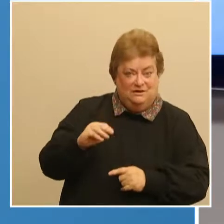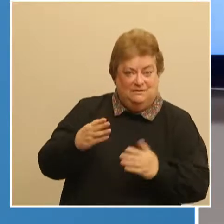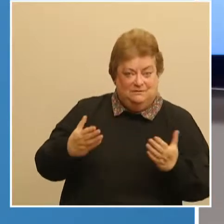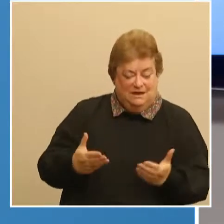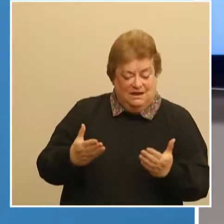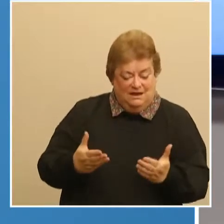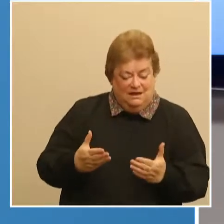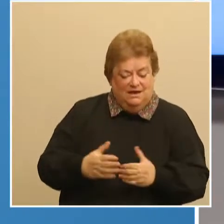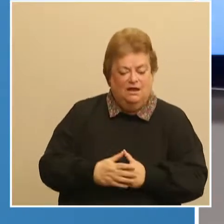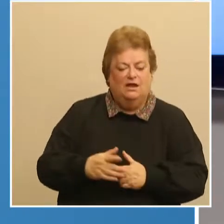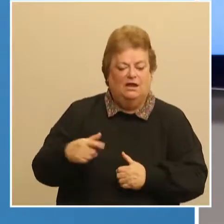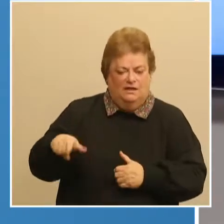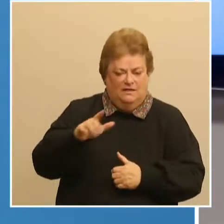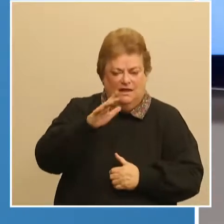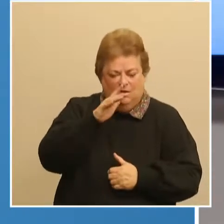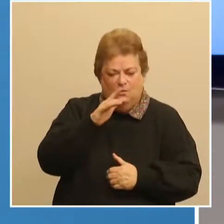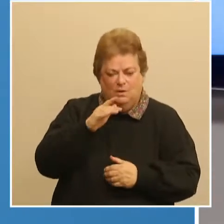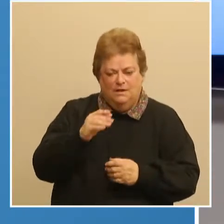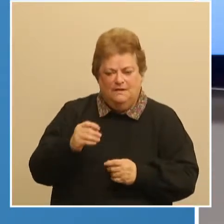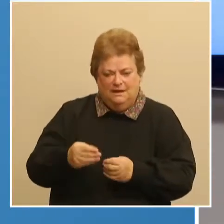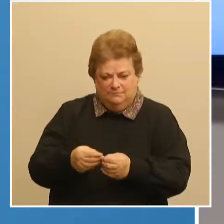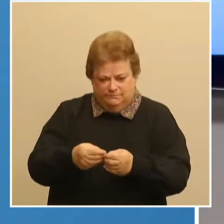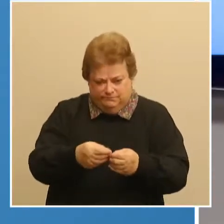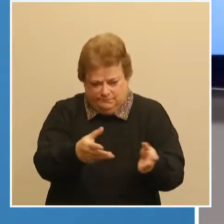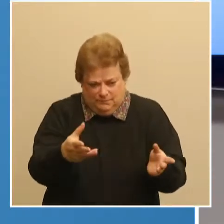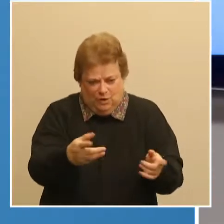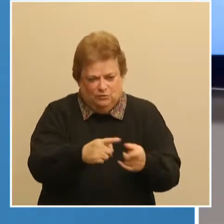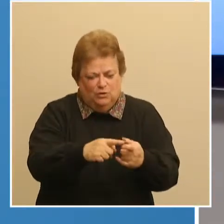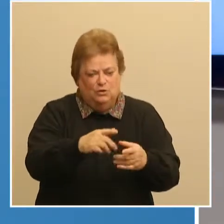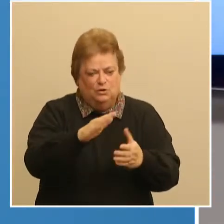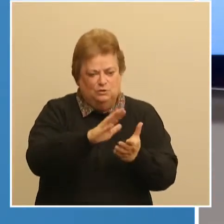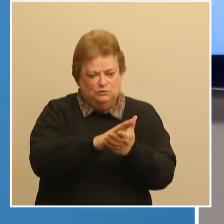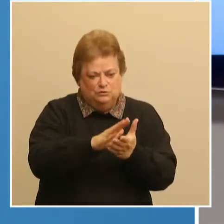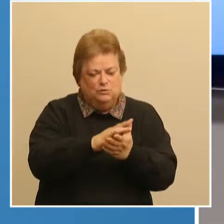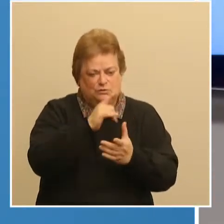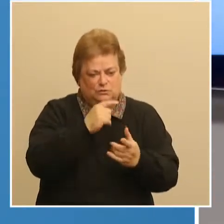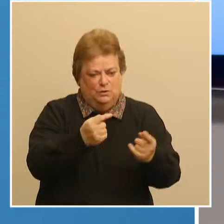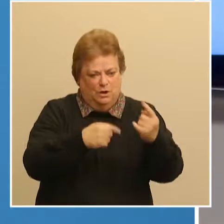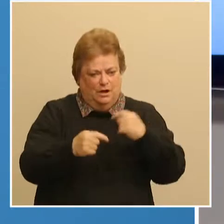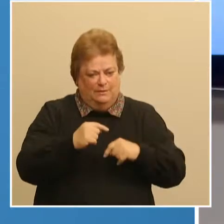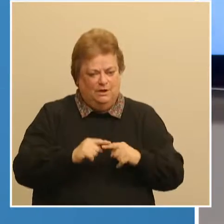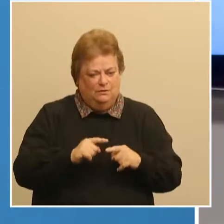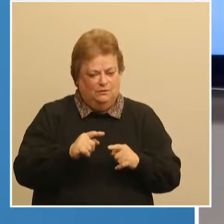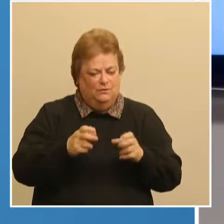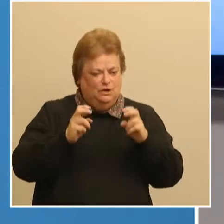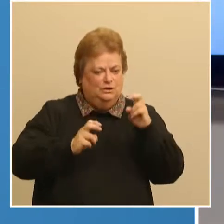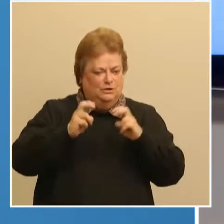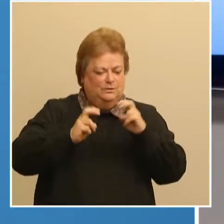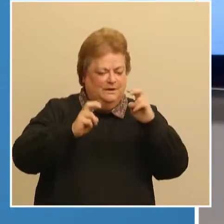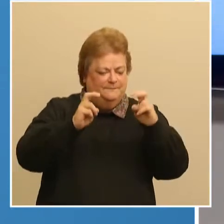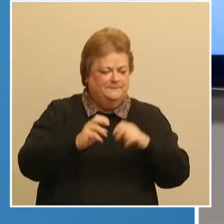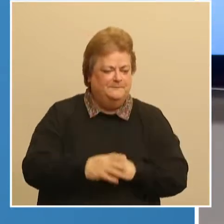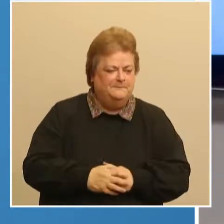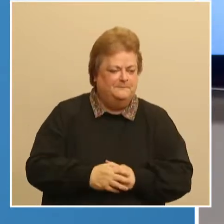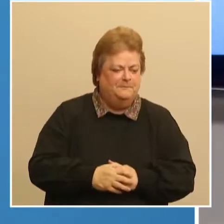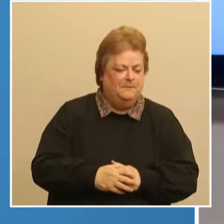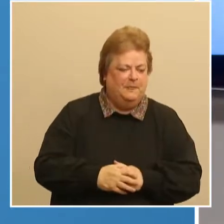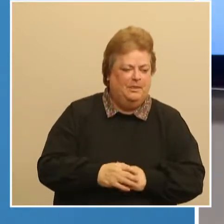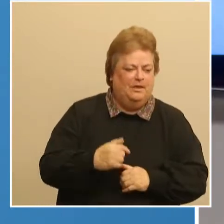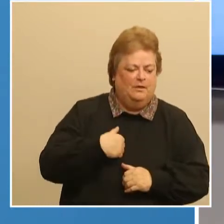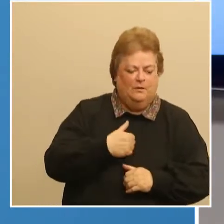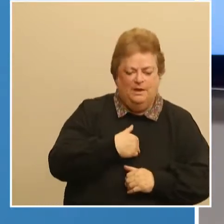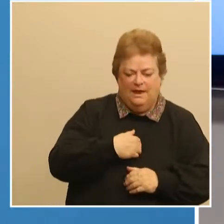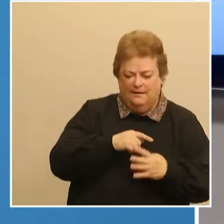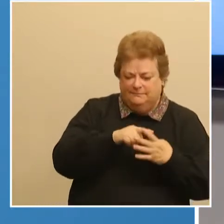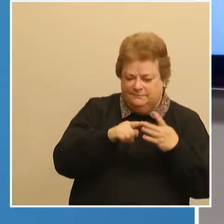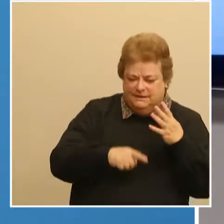and they will provide that out to the schools and those that are attending. We have all kinds of safety